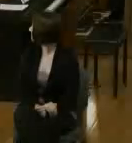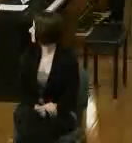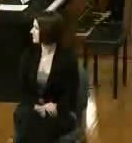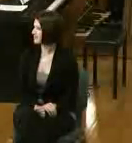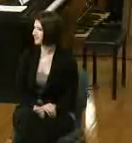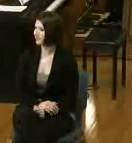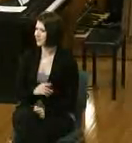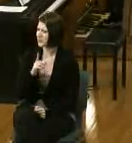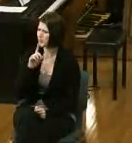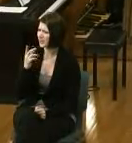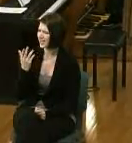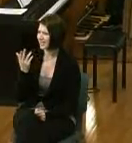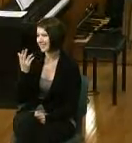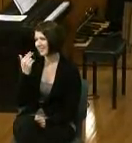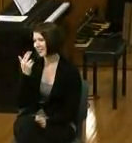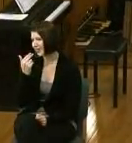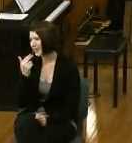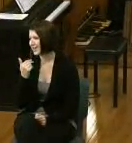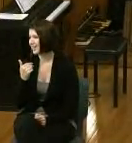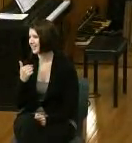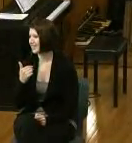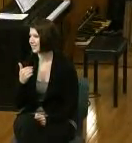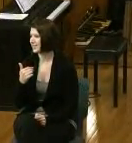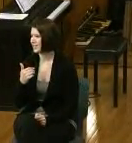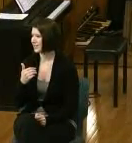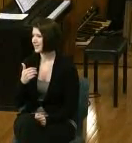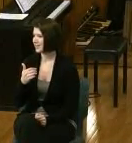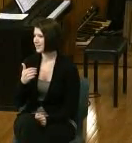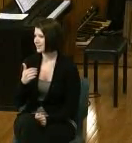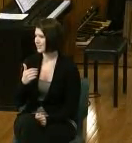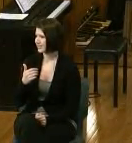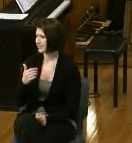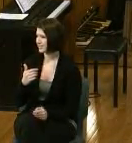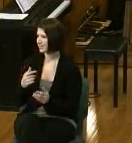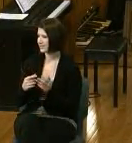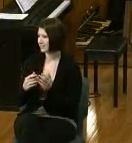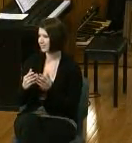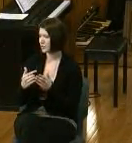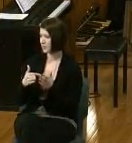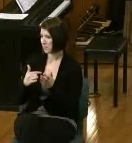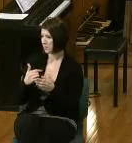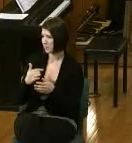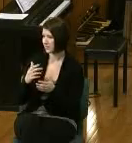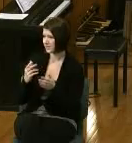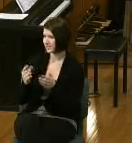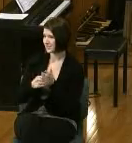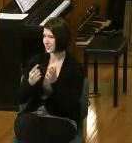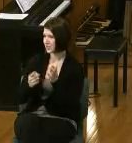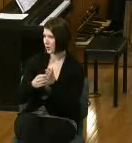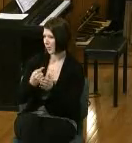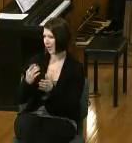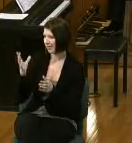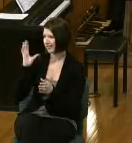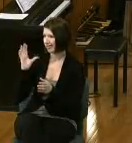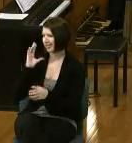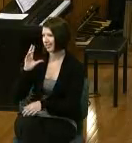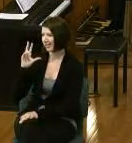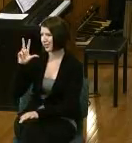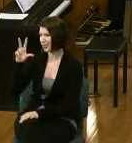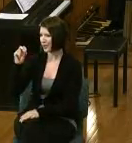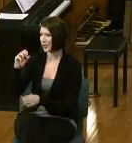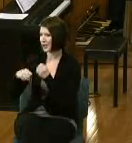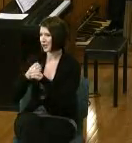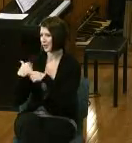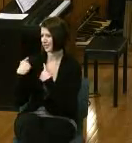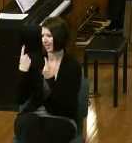It's really kind of funny that they'd ask somebody that spent 3 years as a 30 years as a soldier to give the peacemaking minute